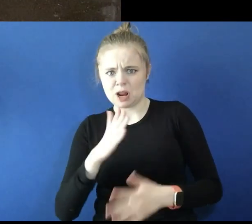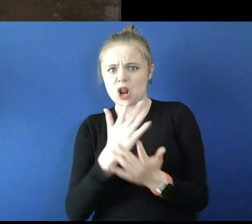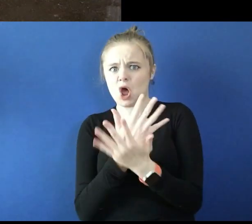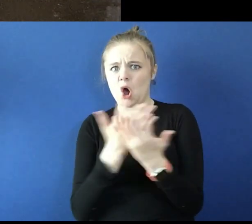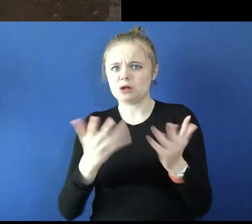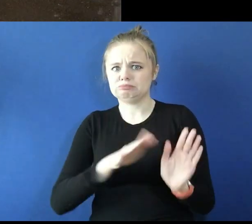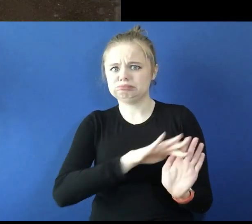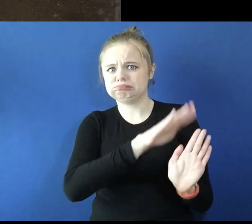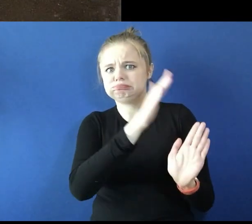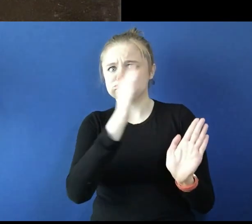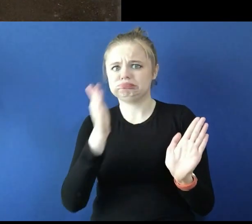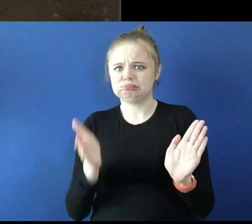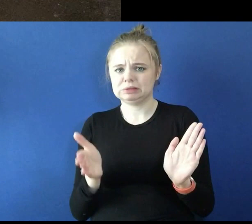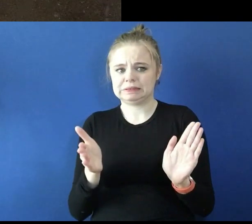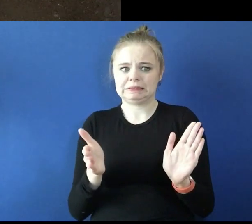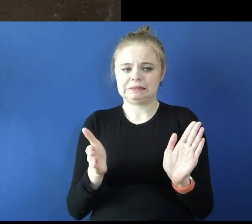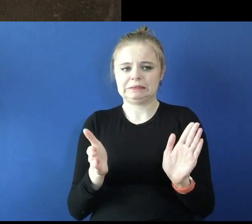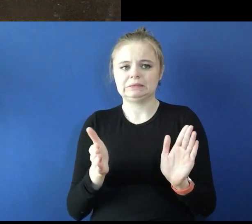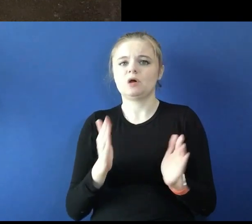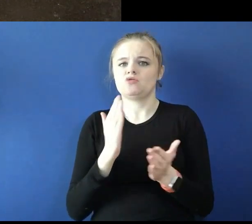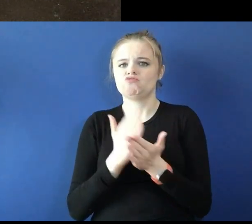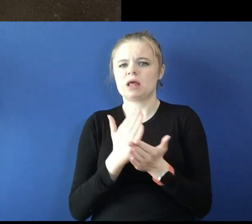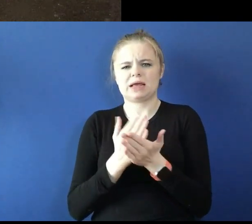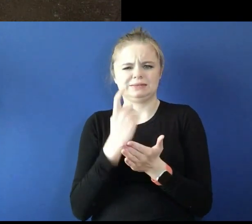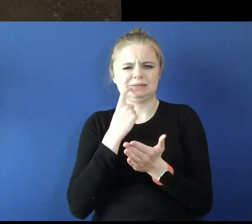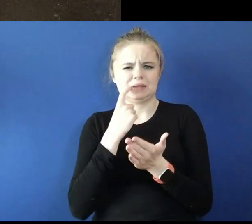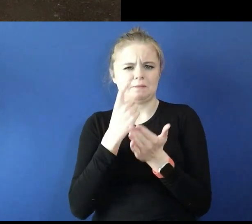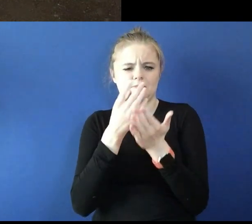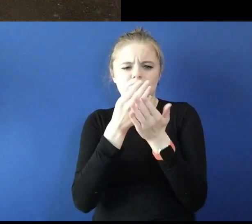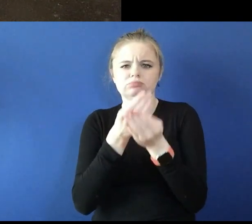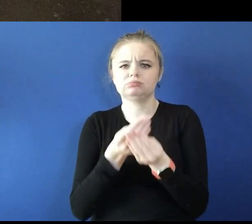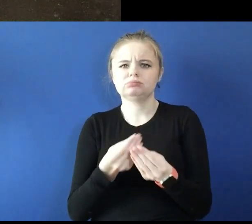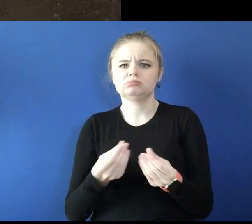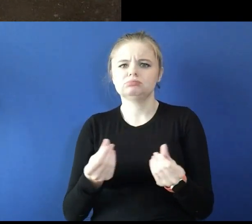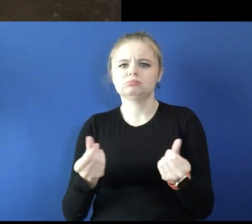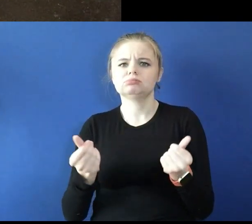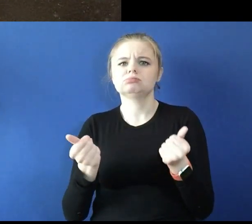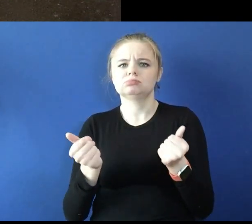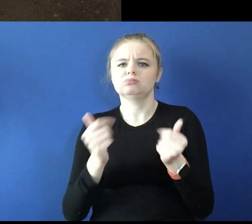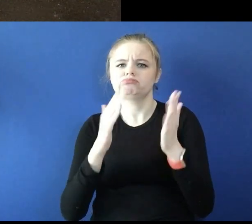but it should